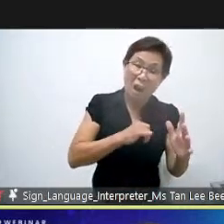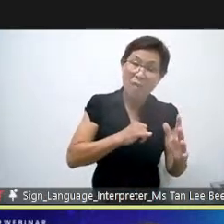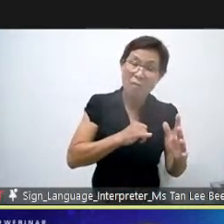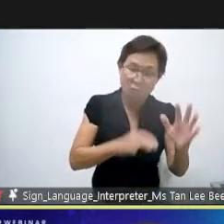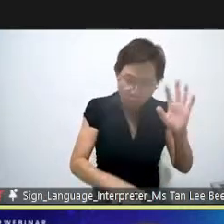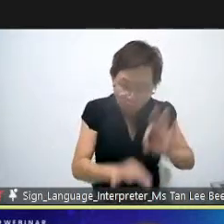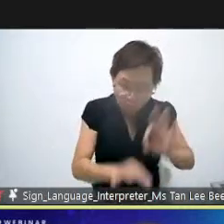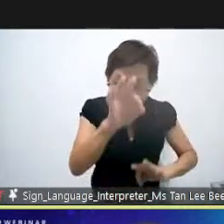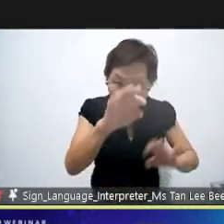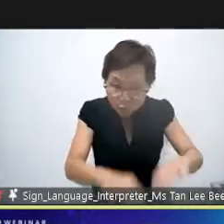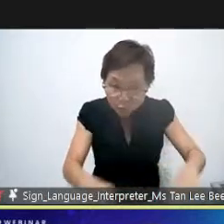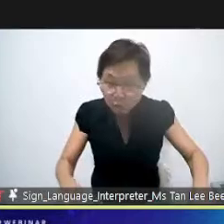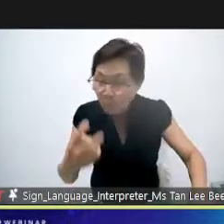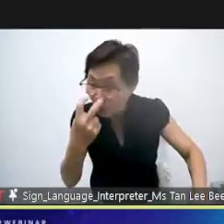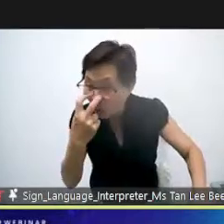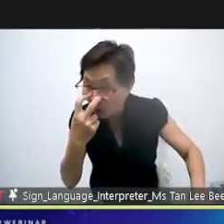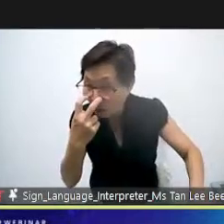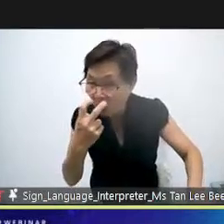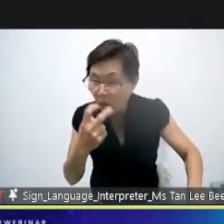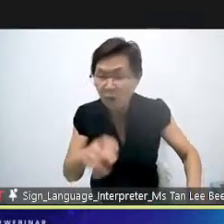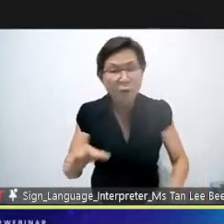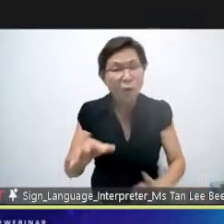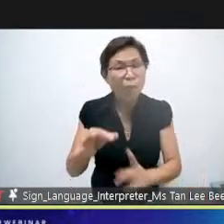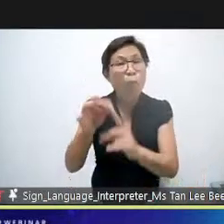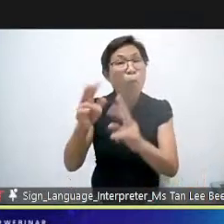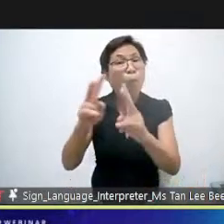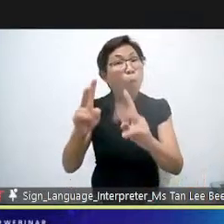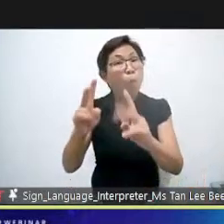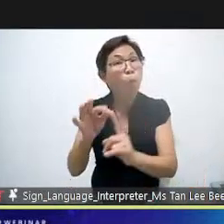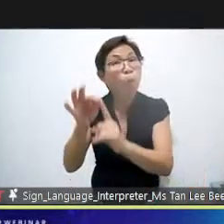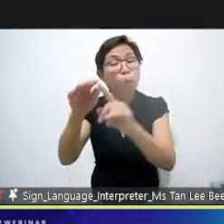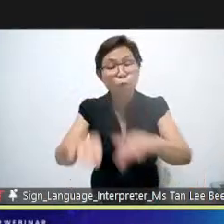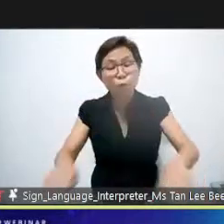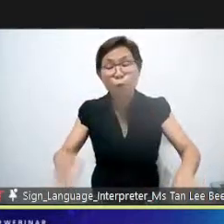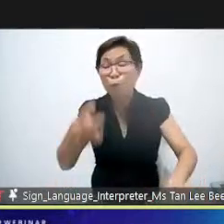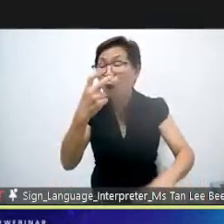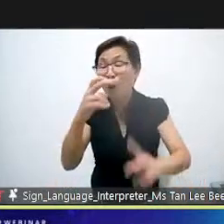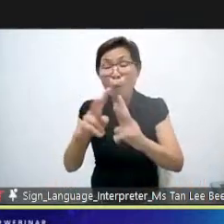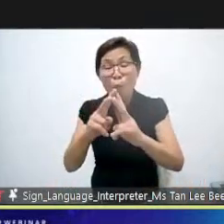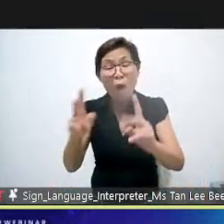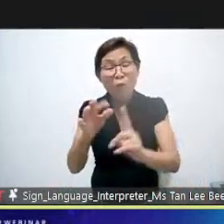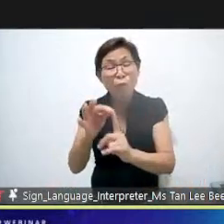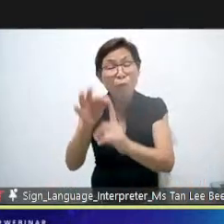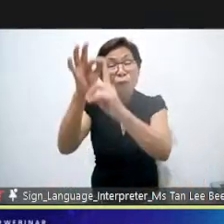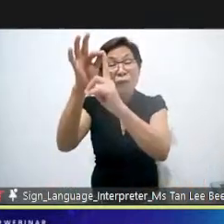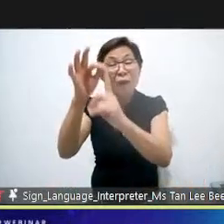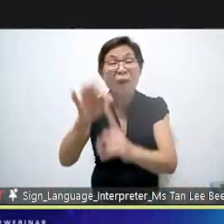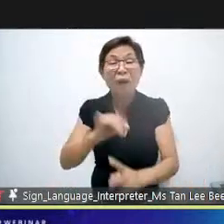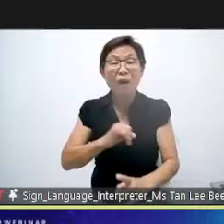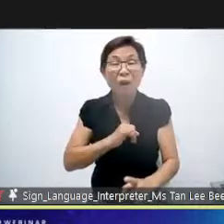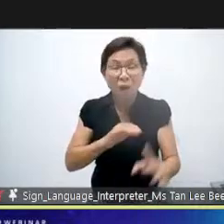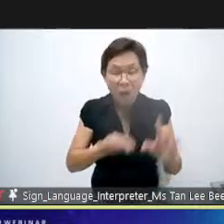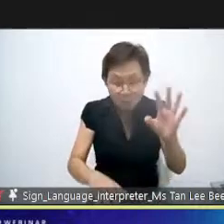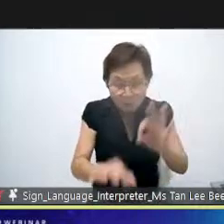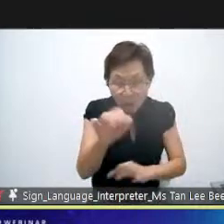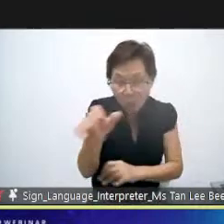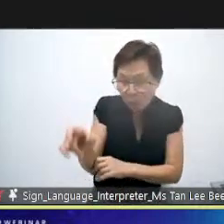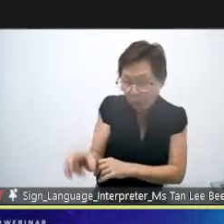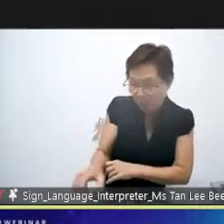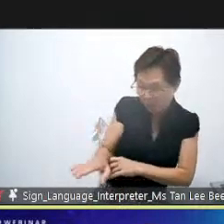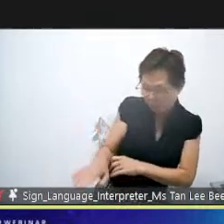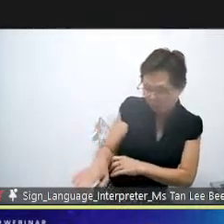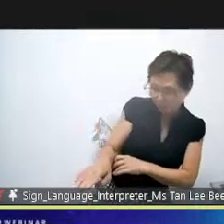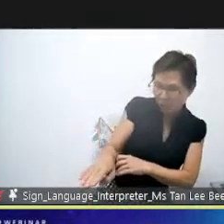them. Yeah, they are really special. I found persons. I found a kid with variety